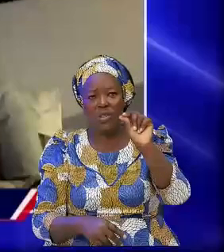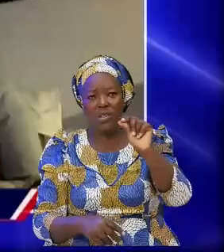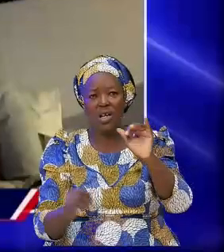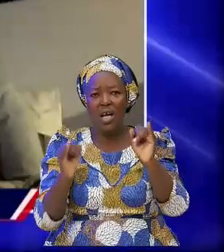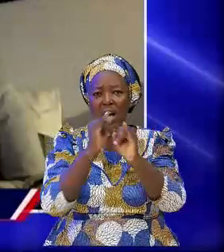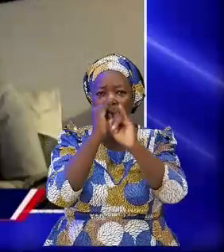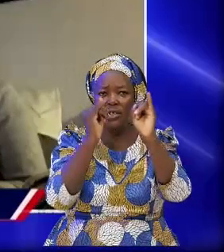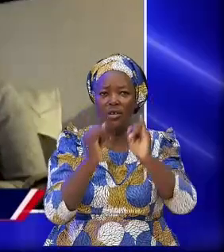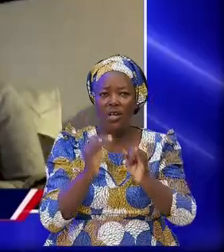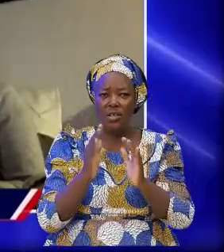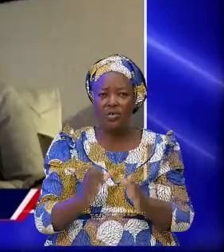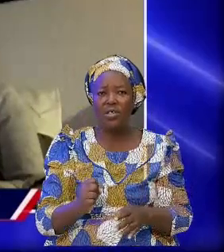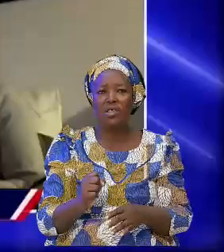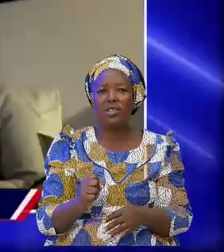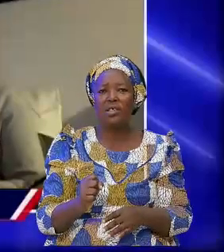lasciviousness. Verse 20.